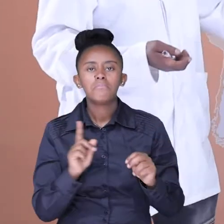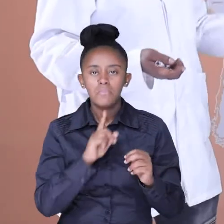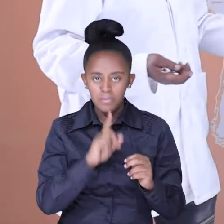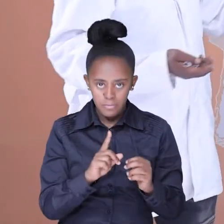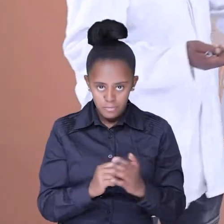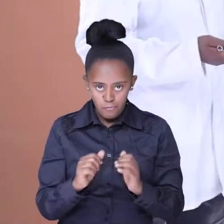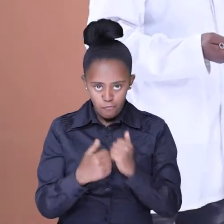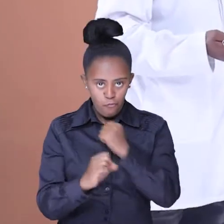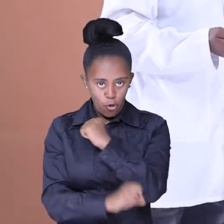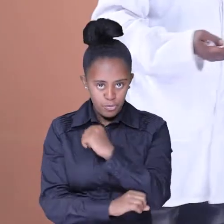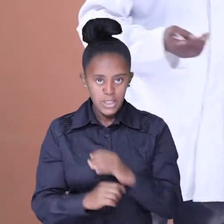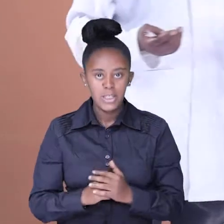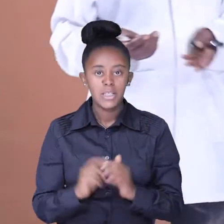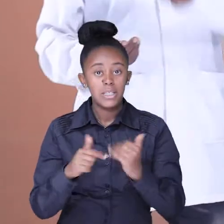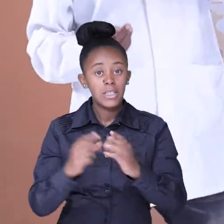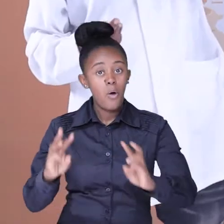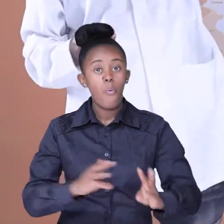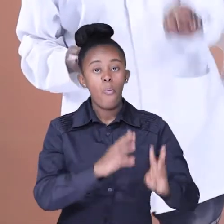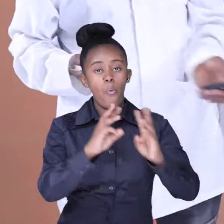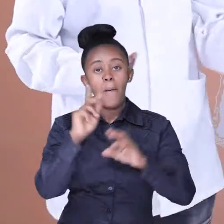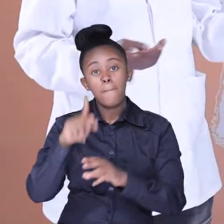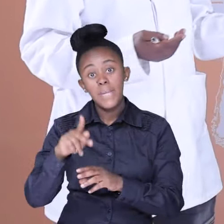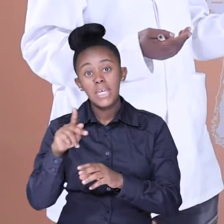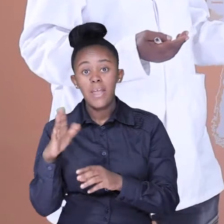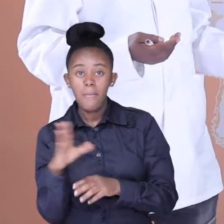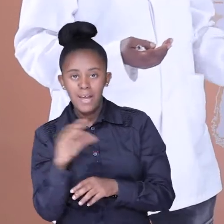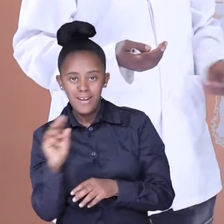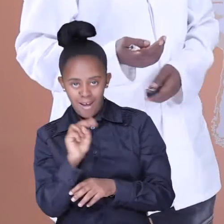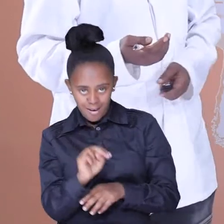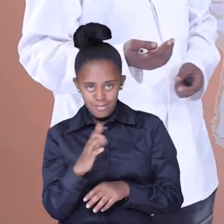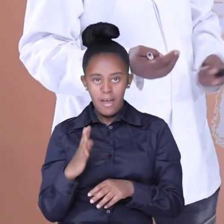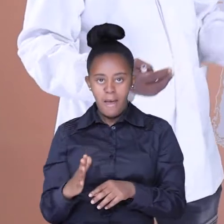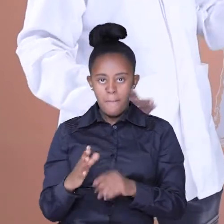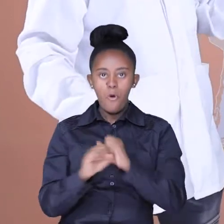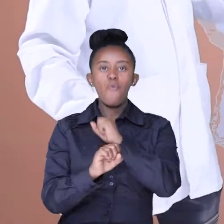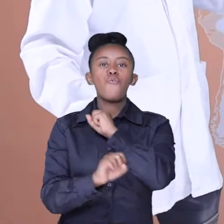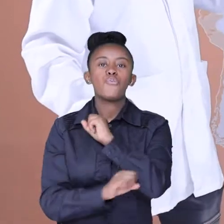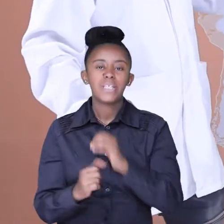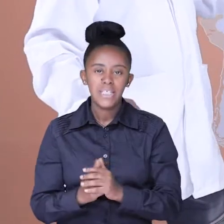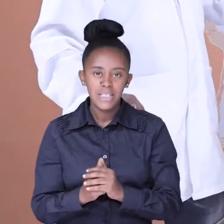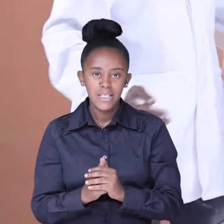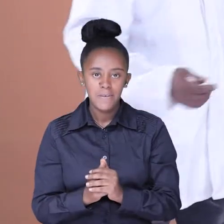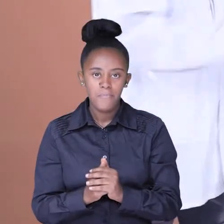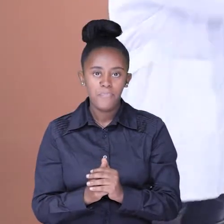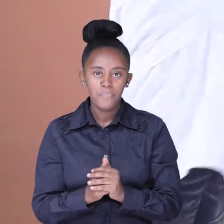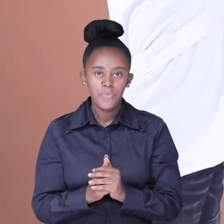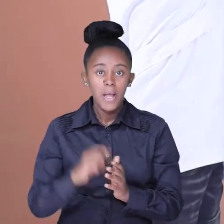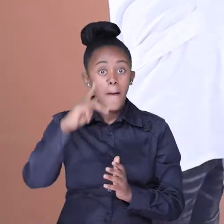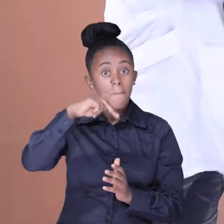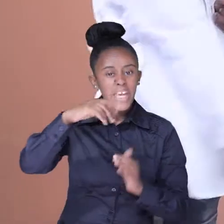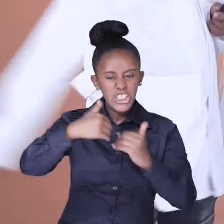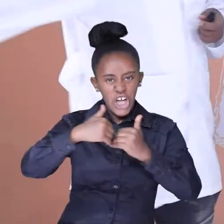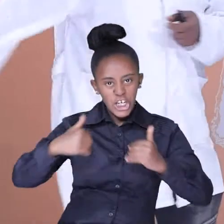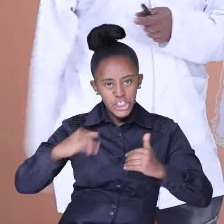semiconductor is formed. This is the way p-type and n-type semiconductor is formed. Let's see p-n